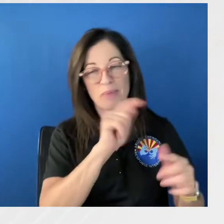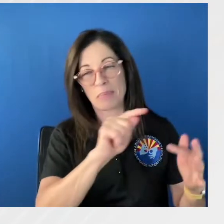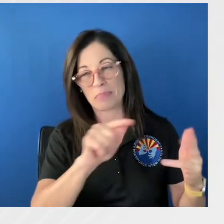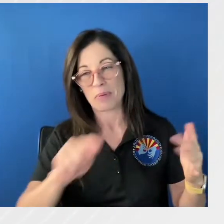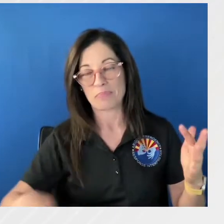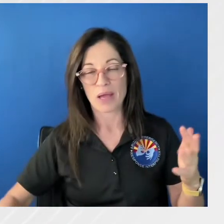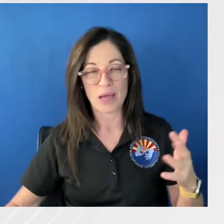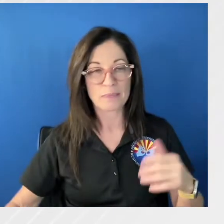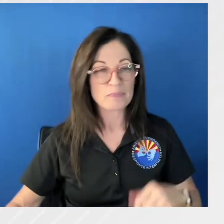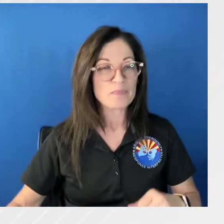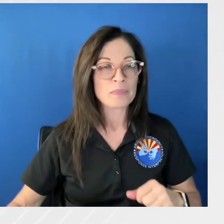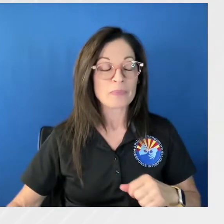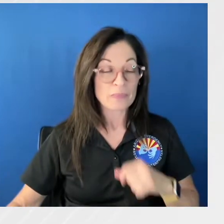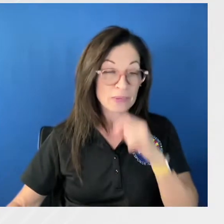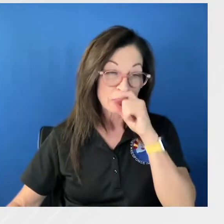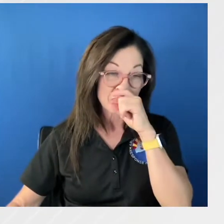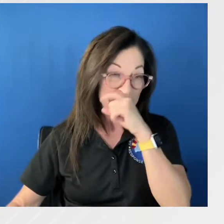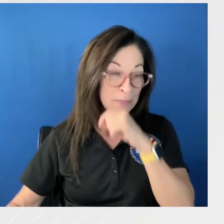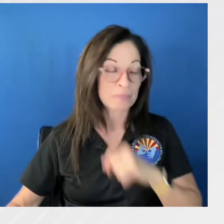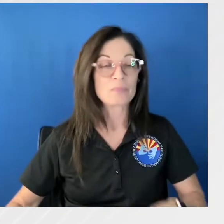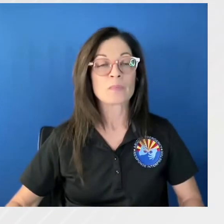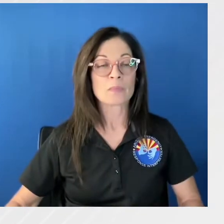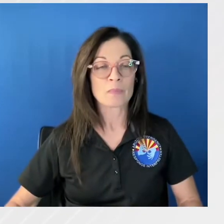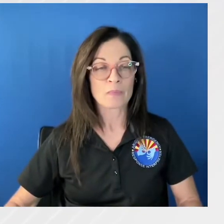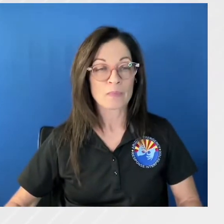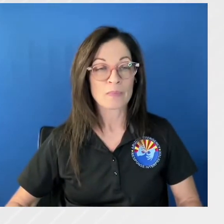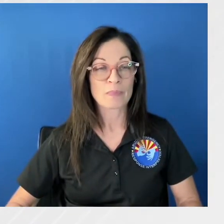that and blah, blah, blah. And then